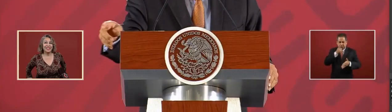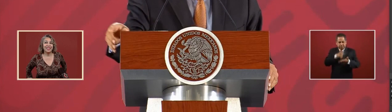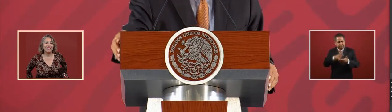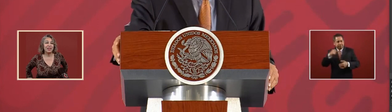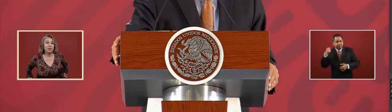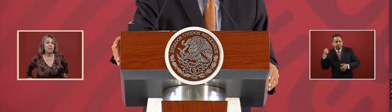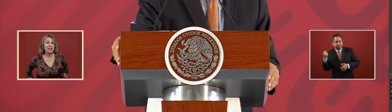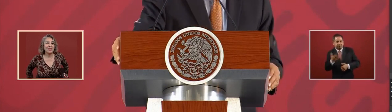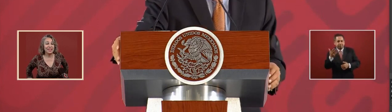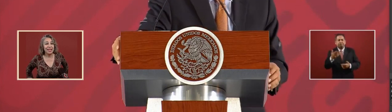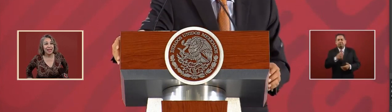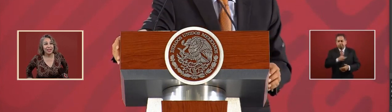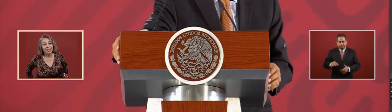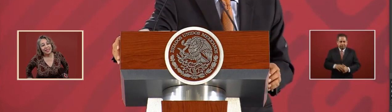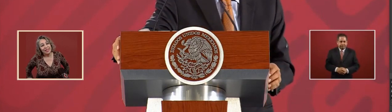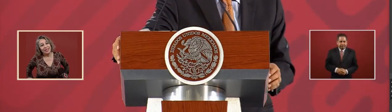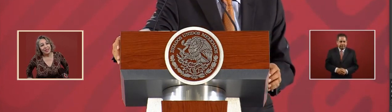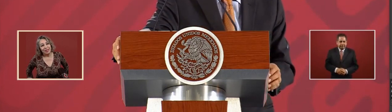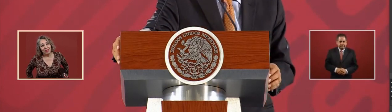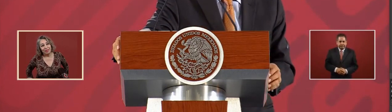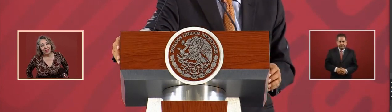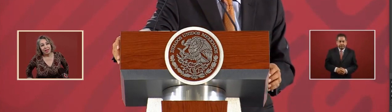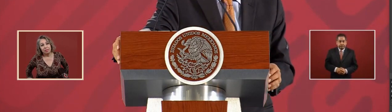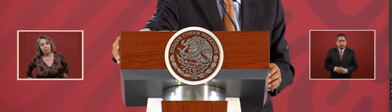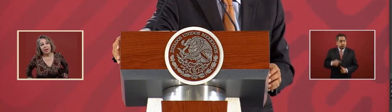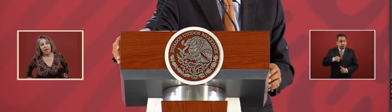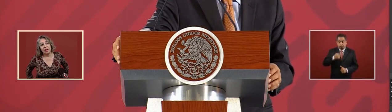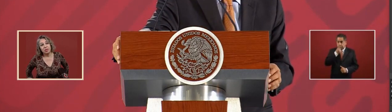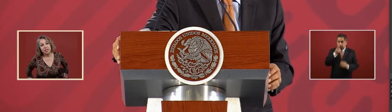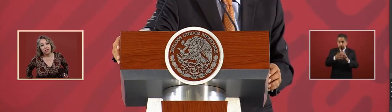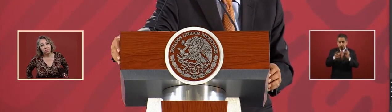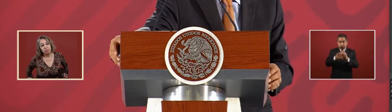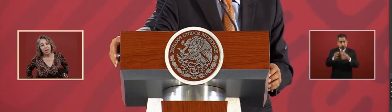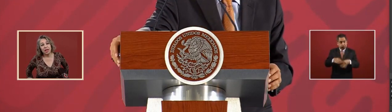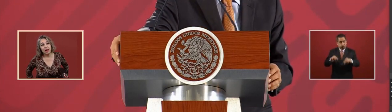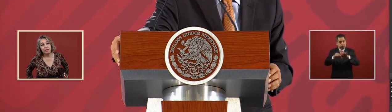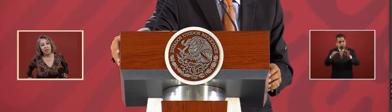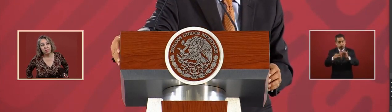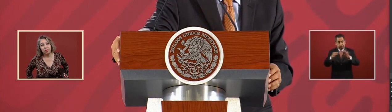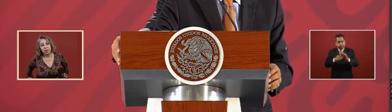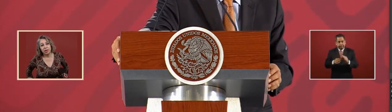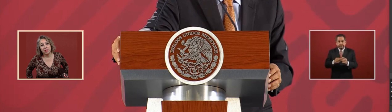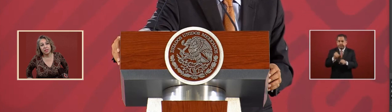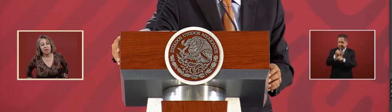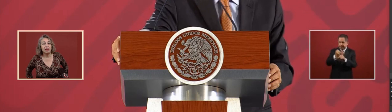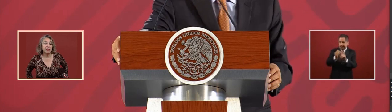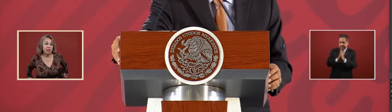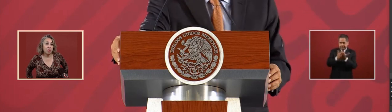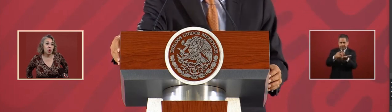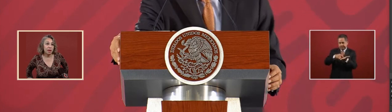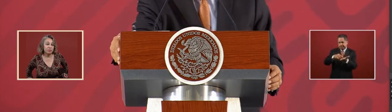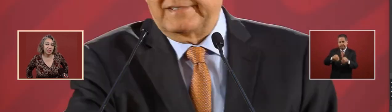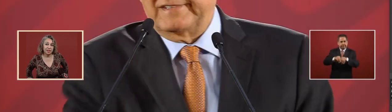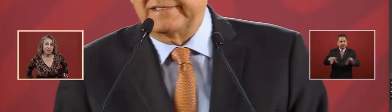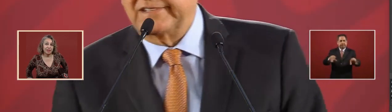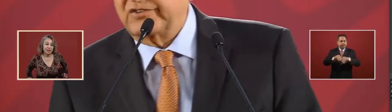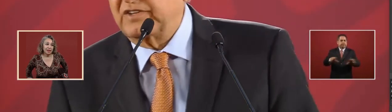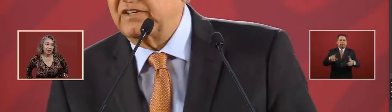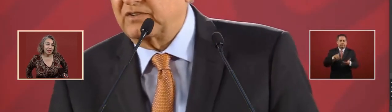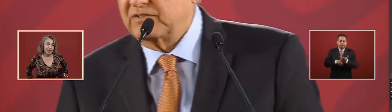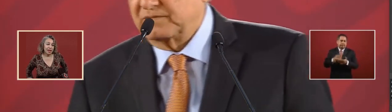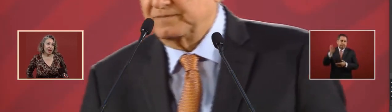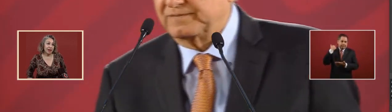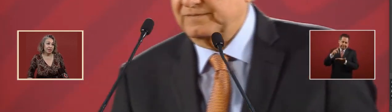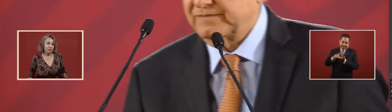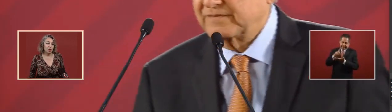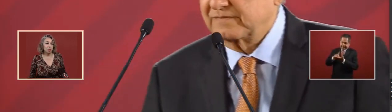tongues, bueno. It's already permitted to say that. Yo siempre hablo de but la I always speak que of the importance sociales, of the webs, el diccionario,